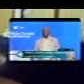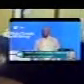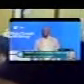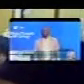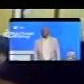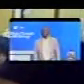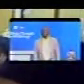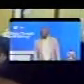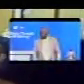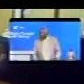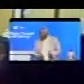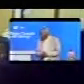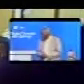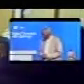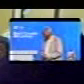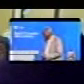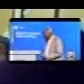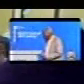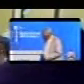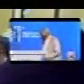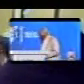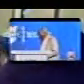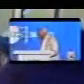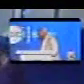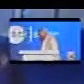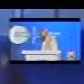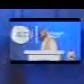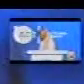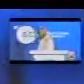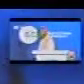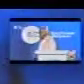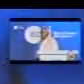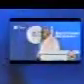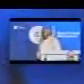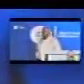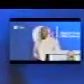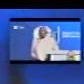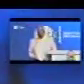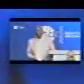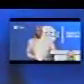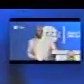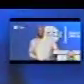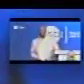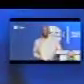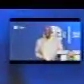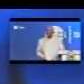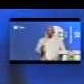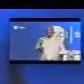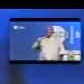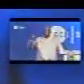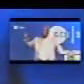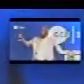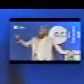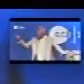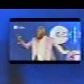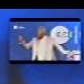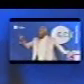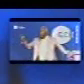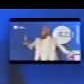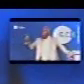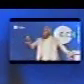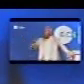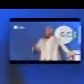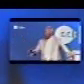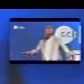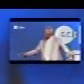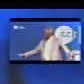Tonight we're looking at the message, supernatural recovery from spiritual when he speaks,